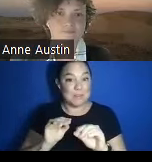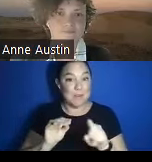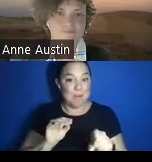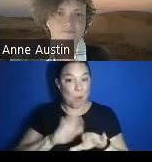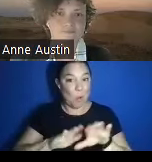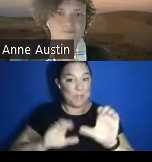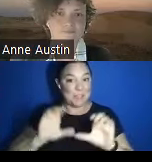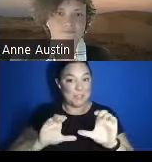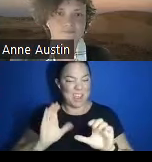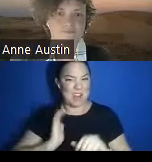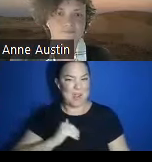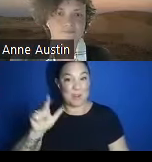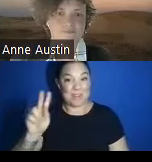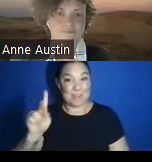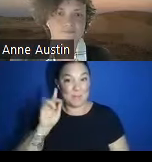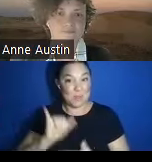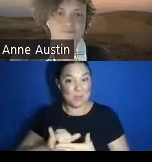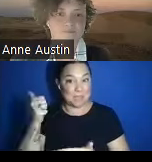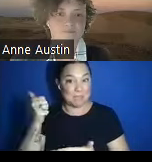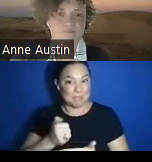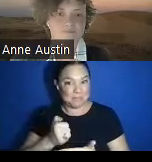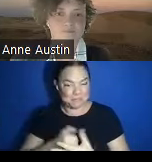into the chat for this